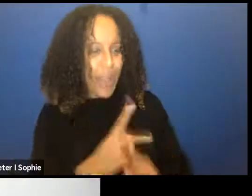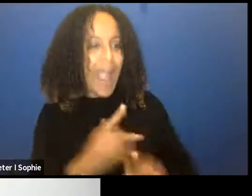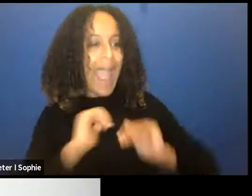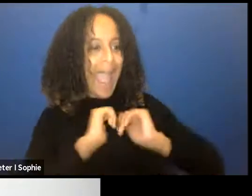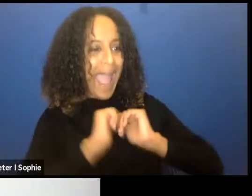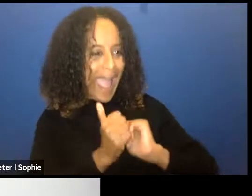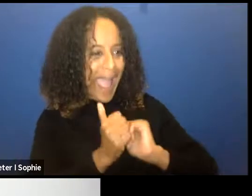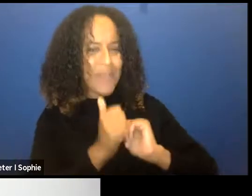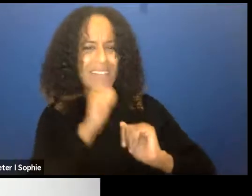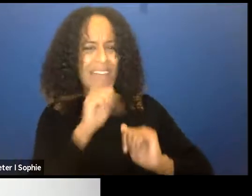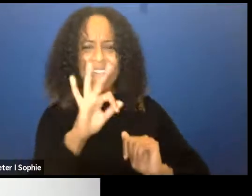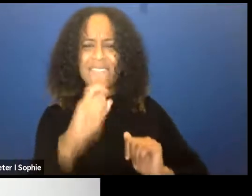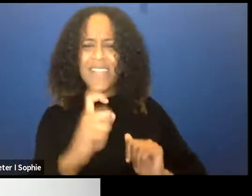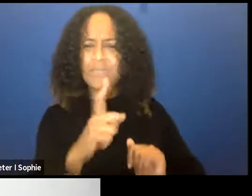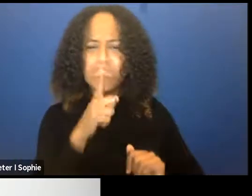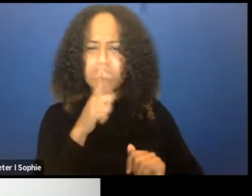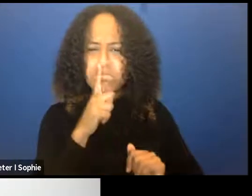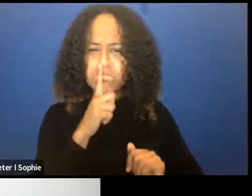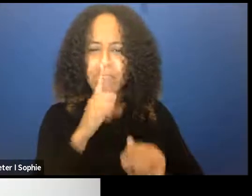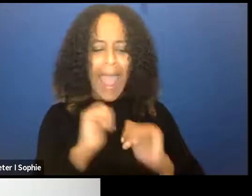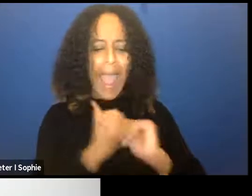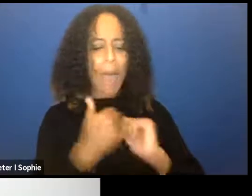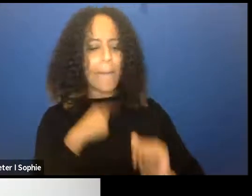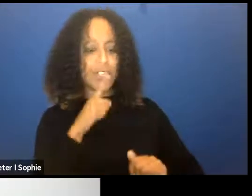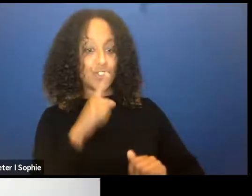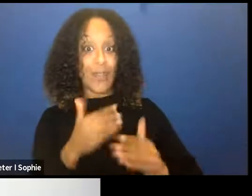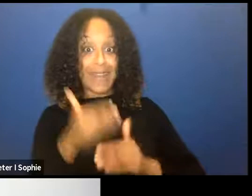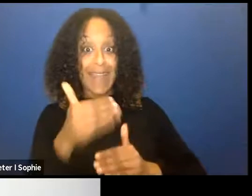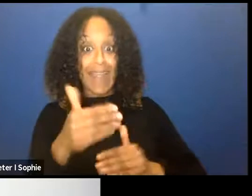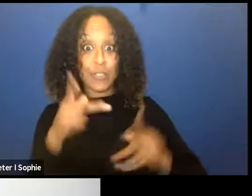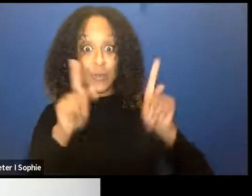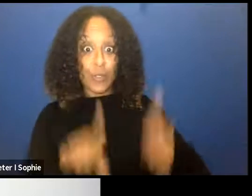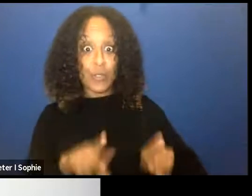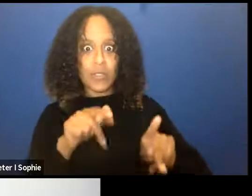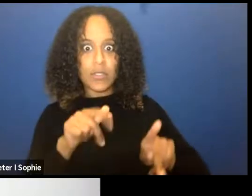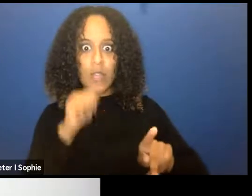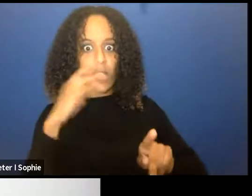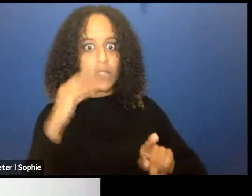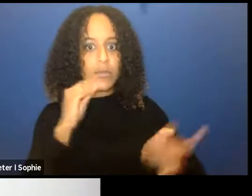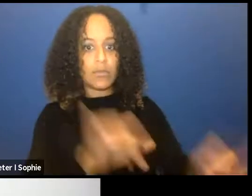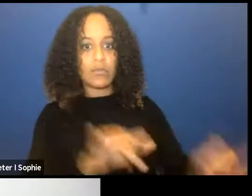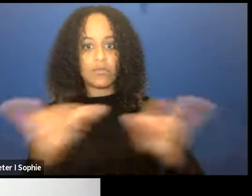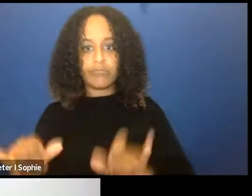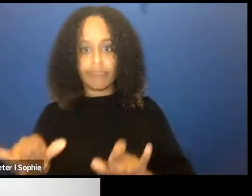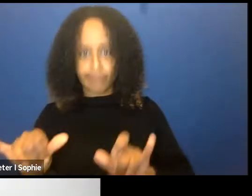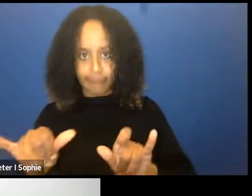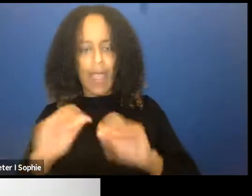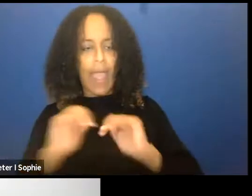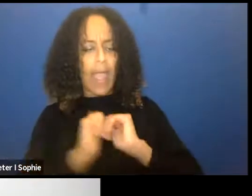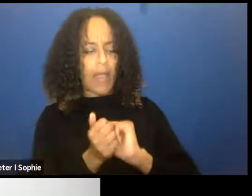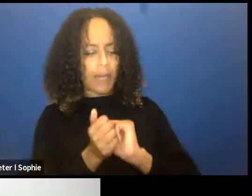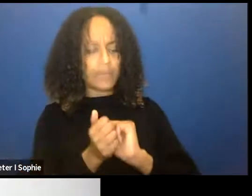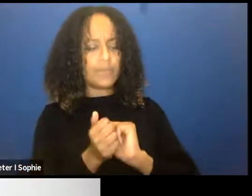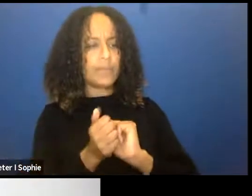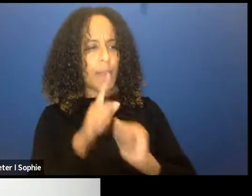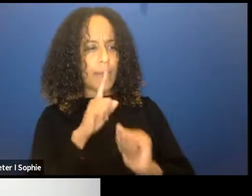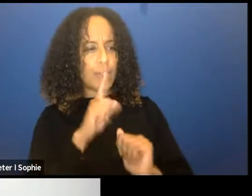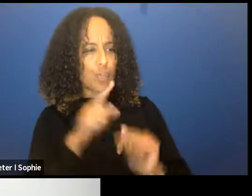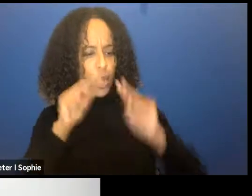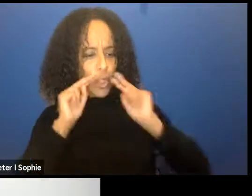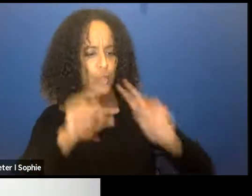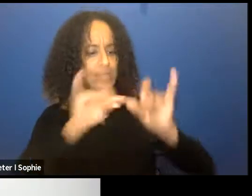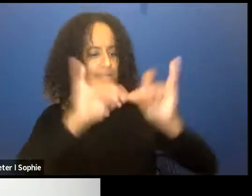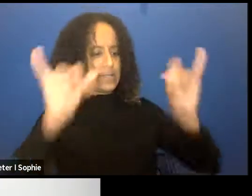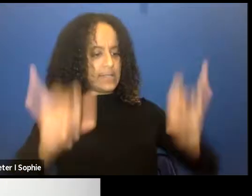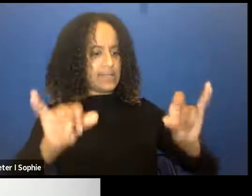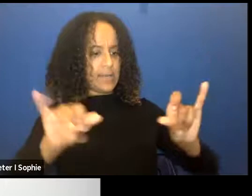even like fix it, but how do I make sure that the next person isn't experiencing it? How do I make sure that when I look at this system, the way